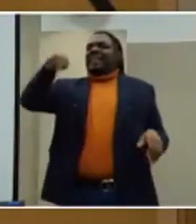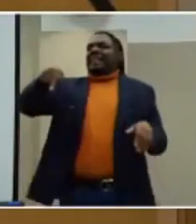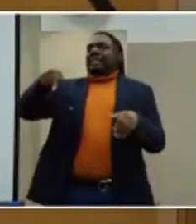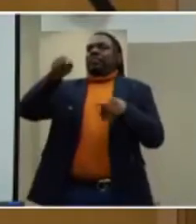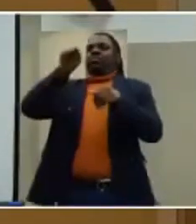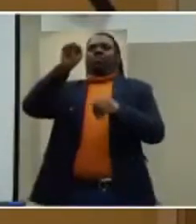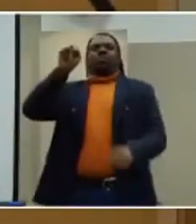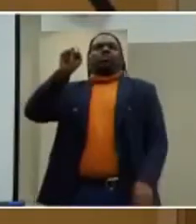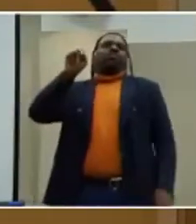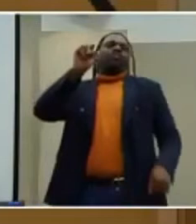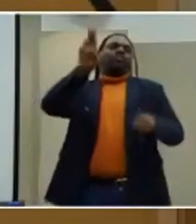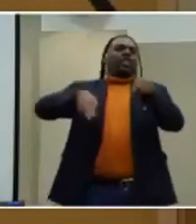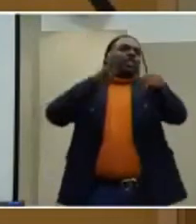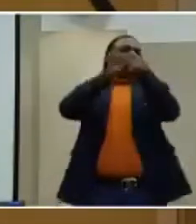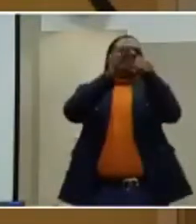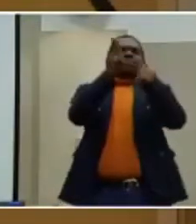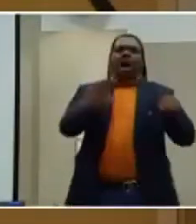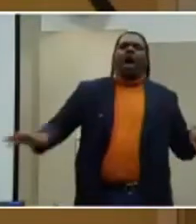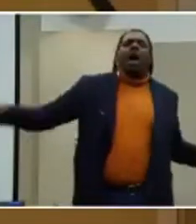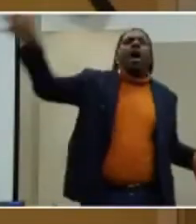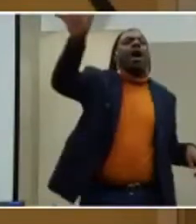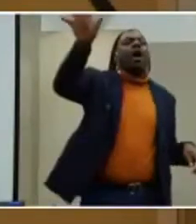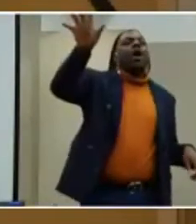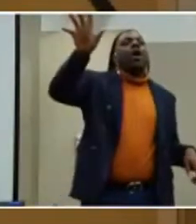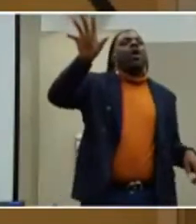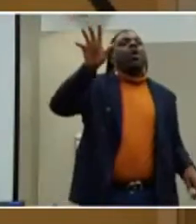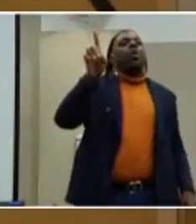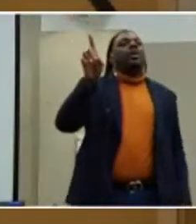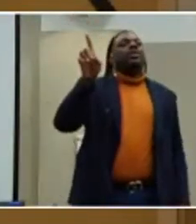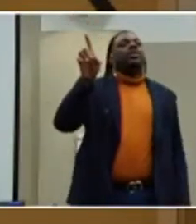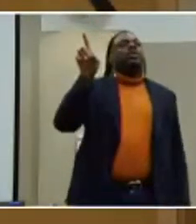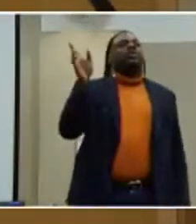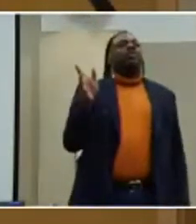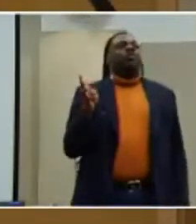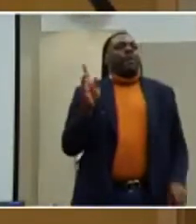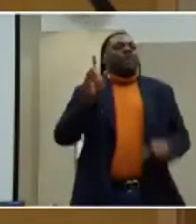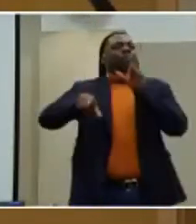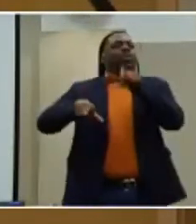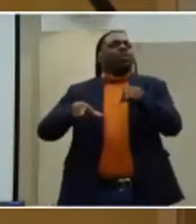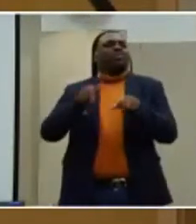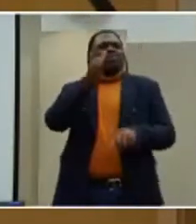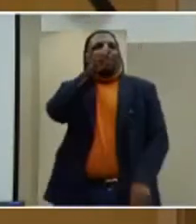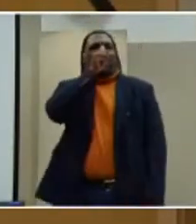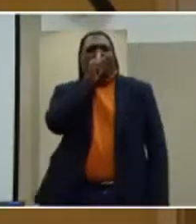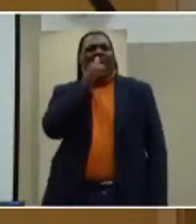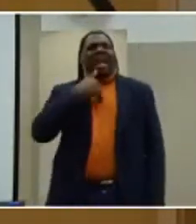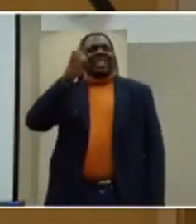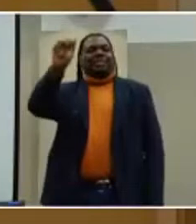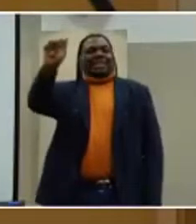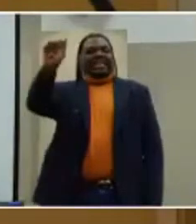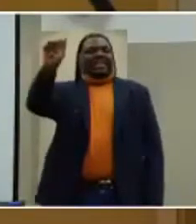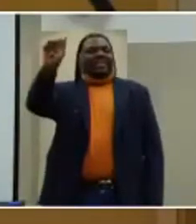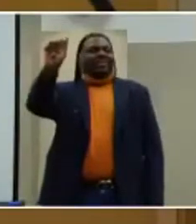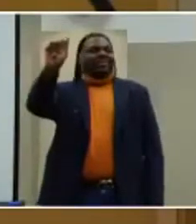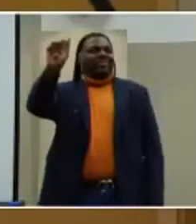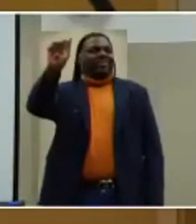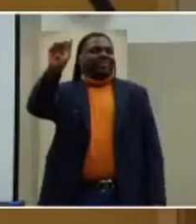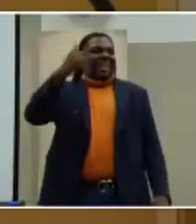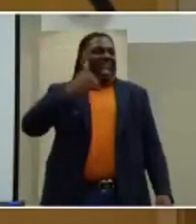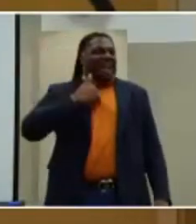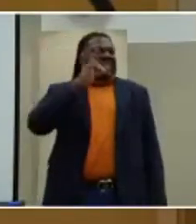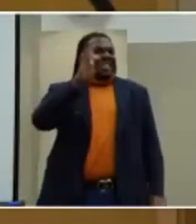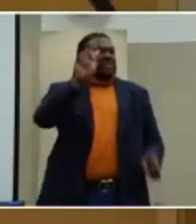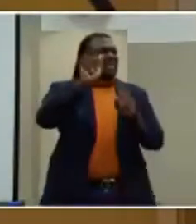nation, there are 1 in 4 people suffer with or have disabilities. And this is